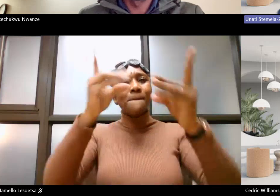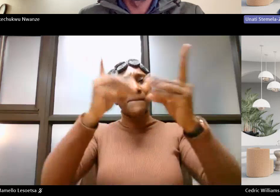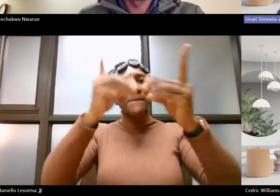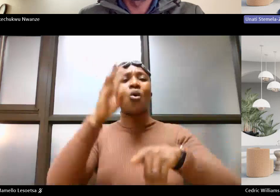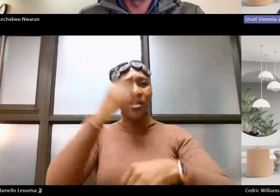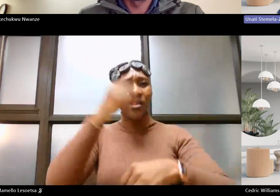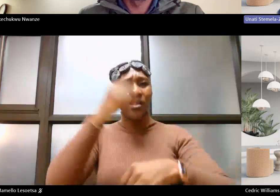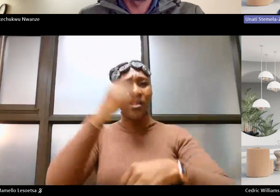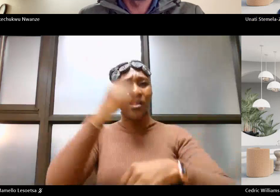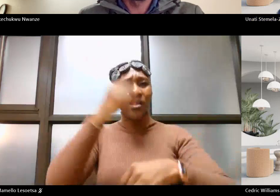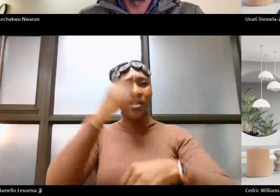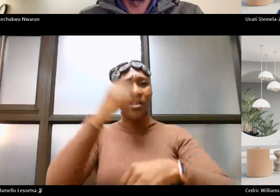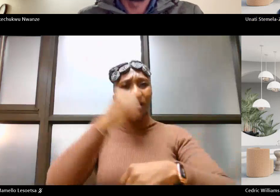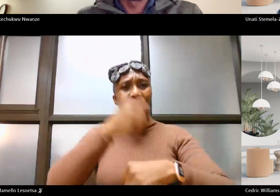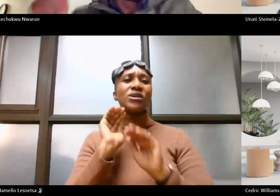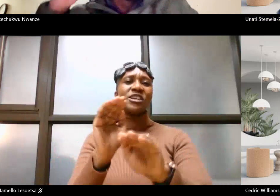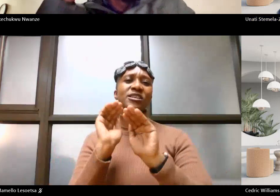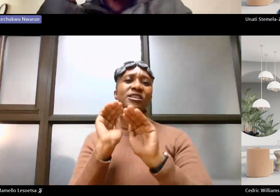for teaching.